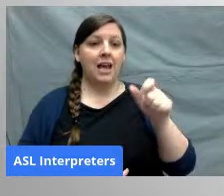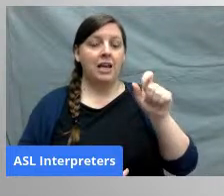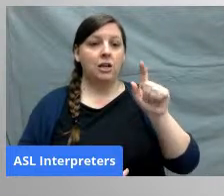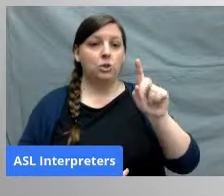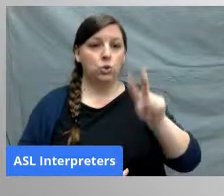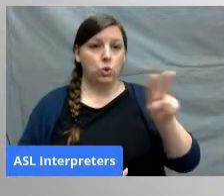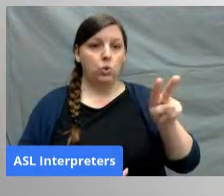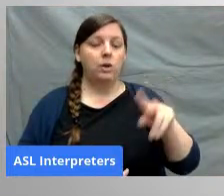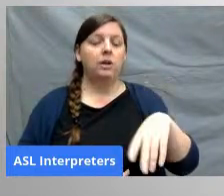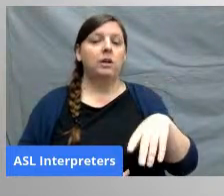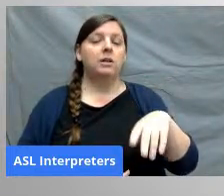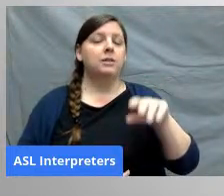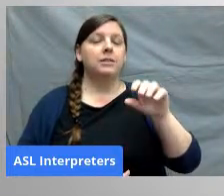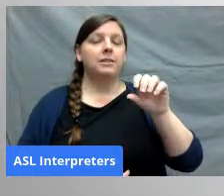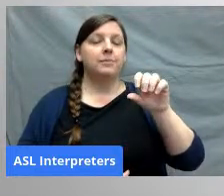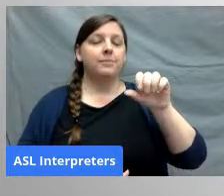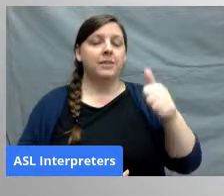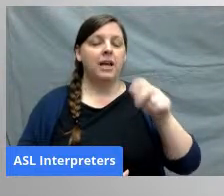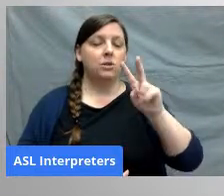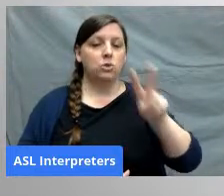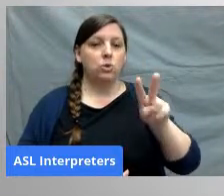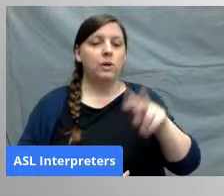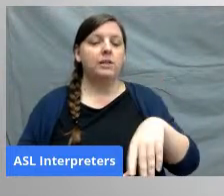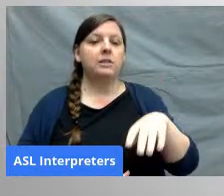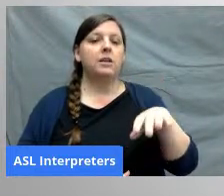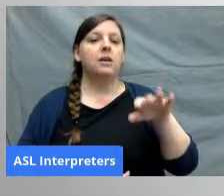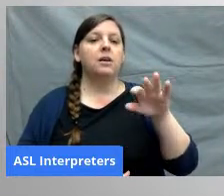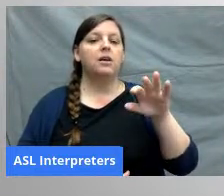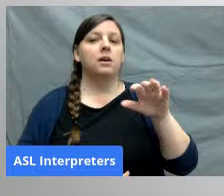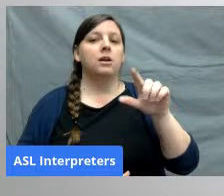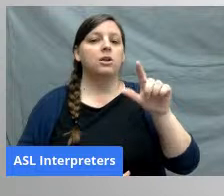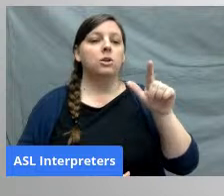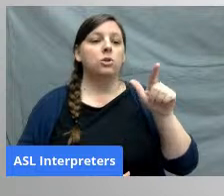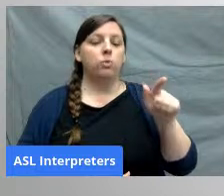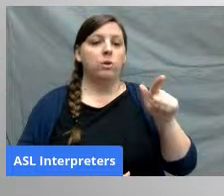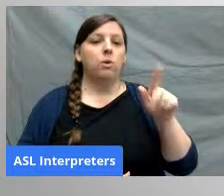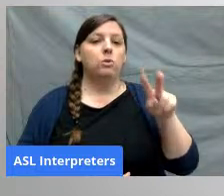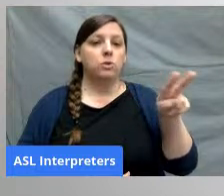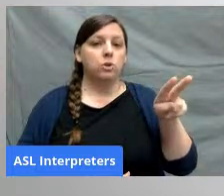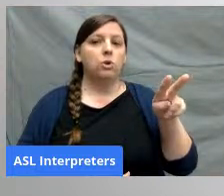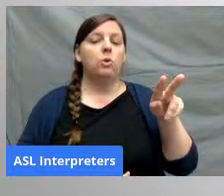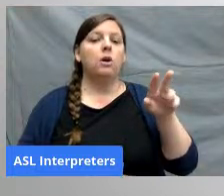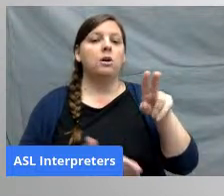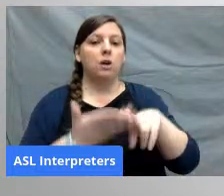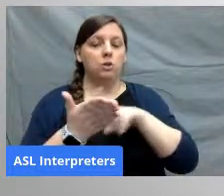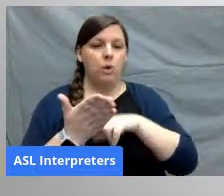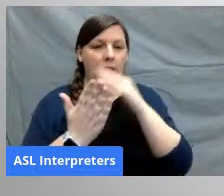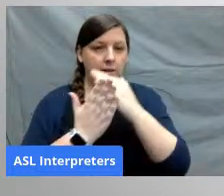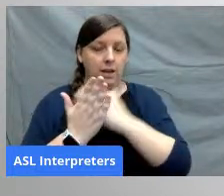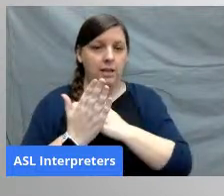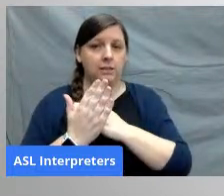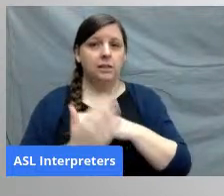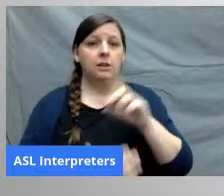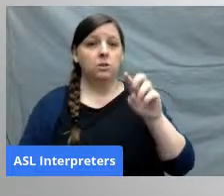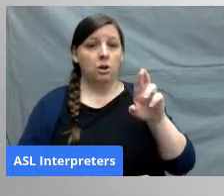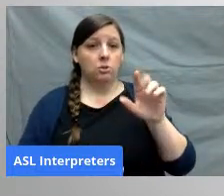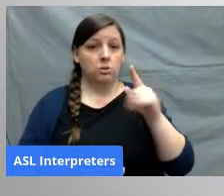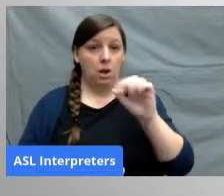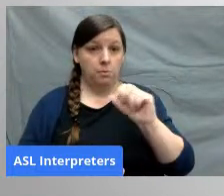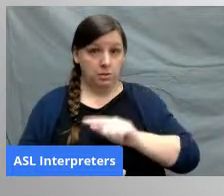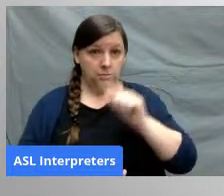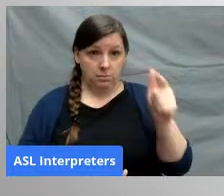2021 contract list. Dr. Thomas, I'm going to turn the floor over to you. And then if there are any